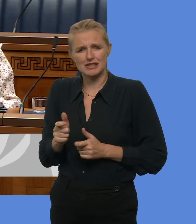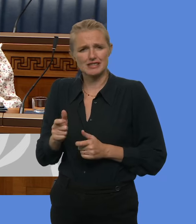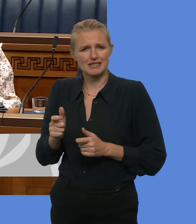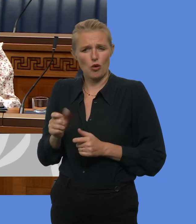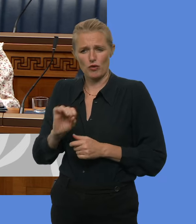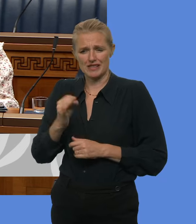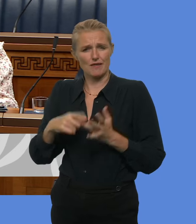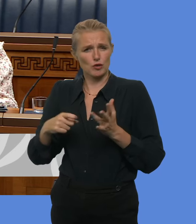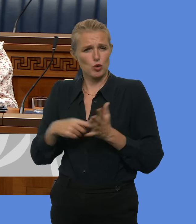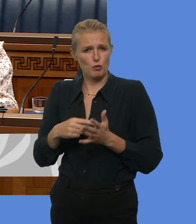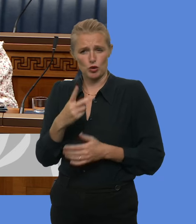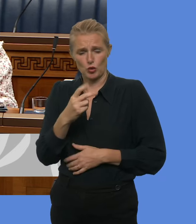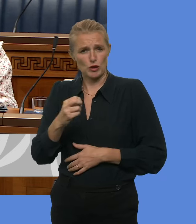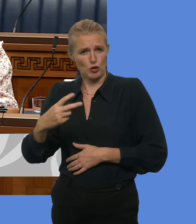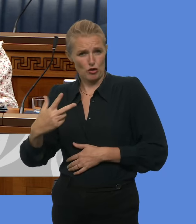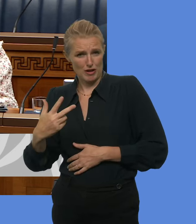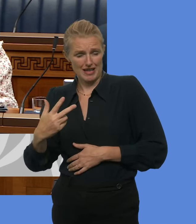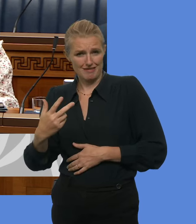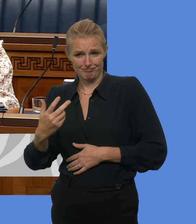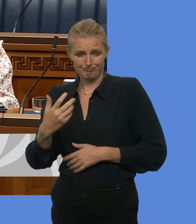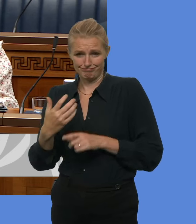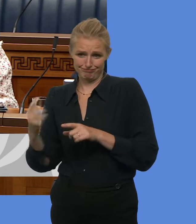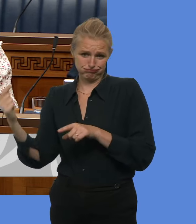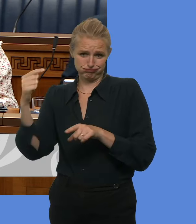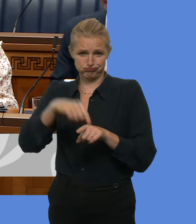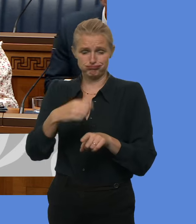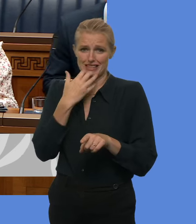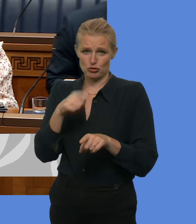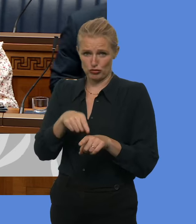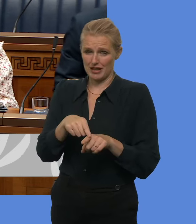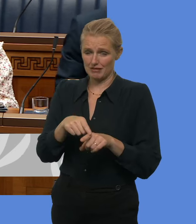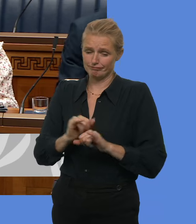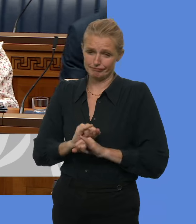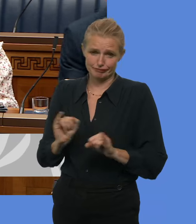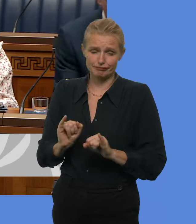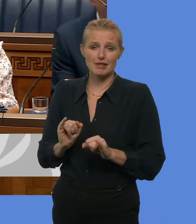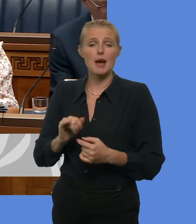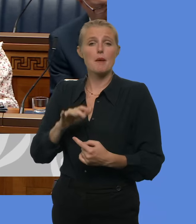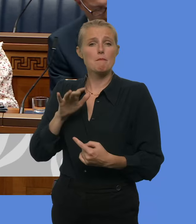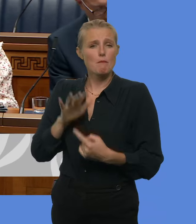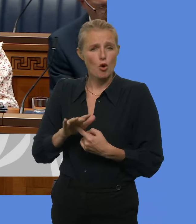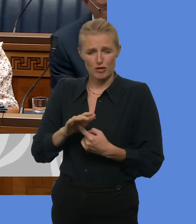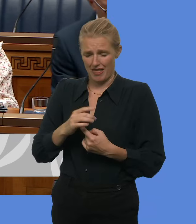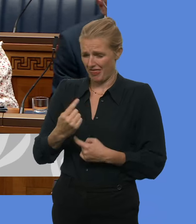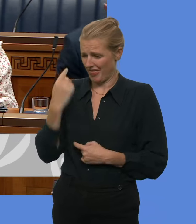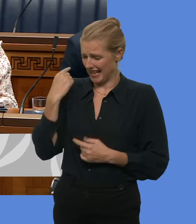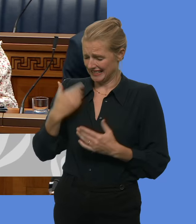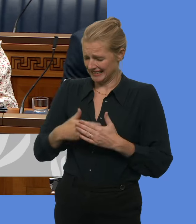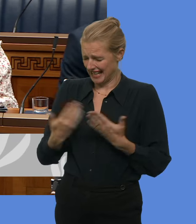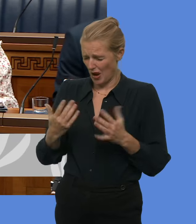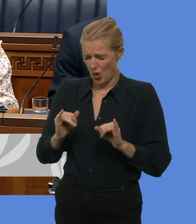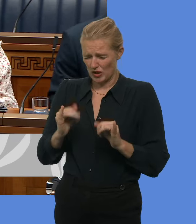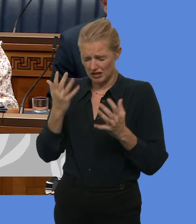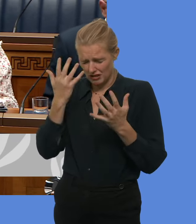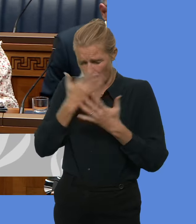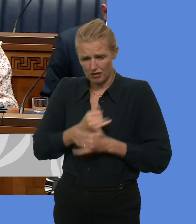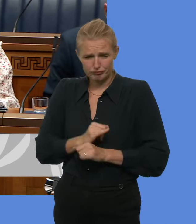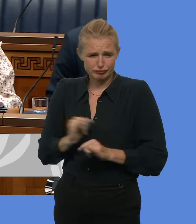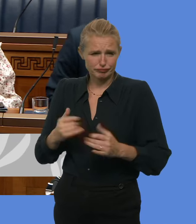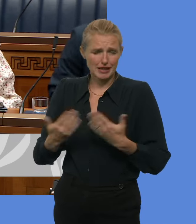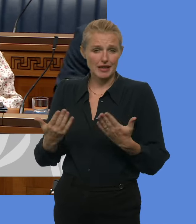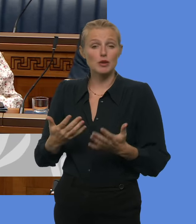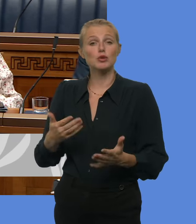October 2023 in Israel. And we must remember that as one of the darkest days. We stand today